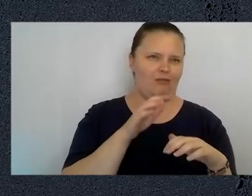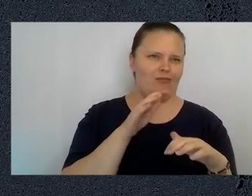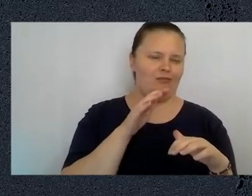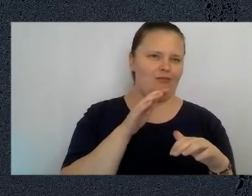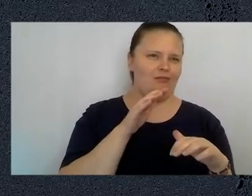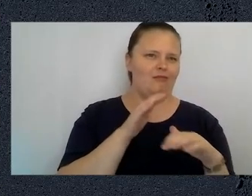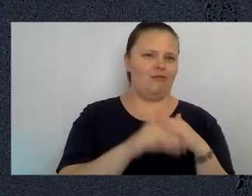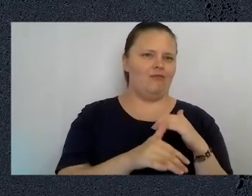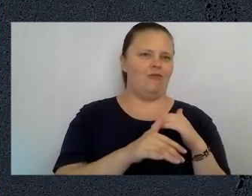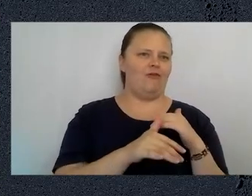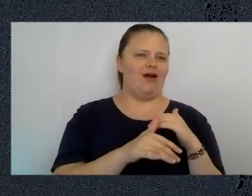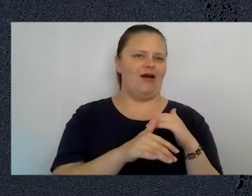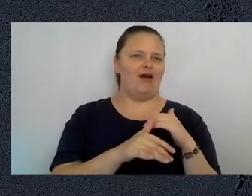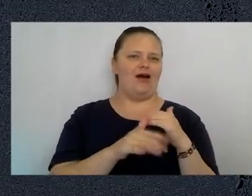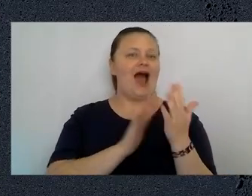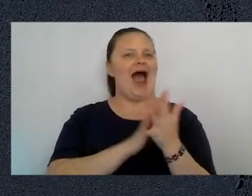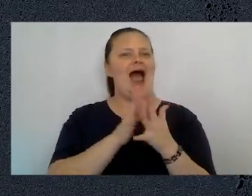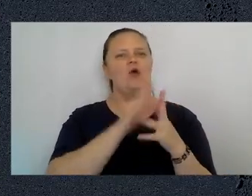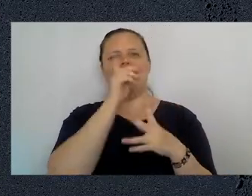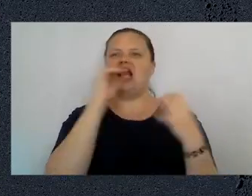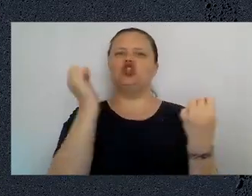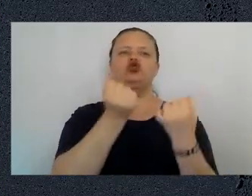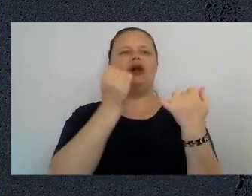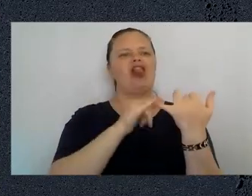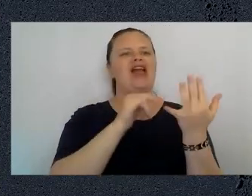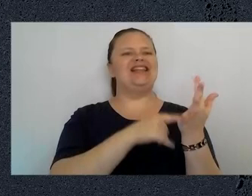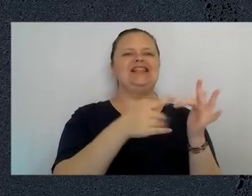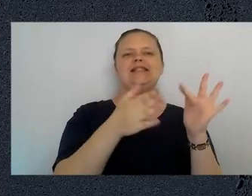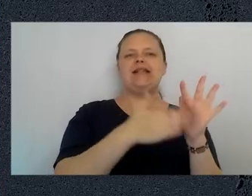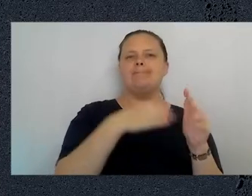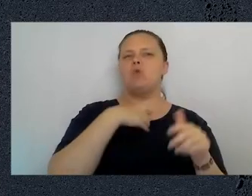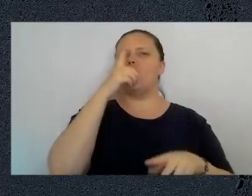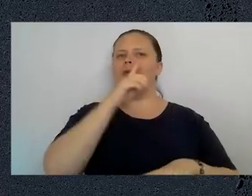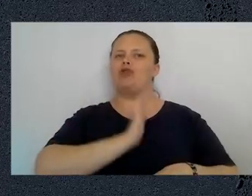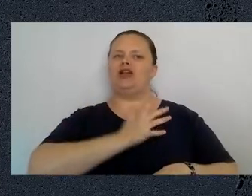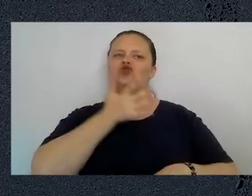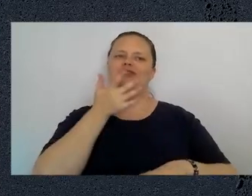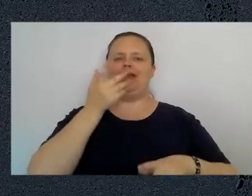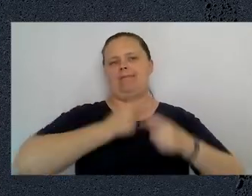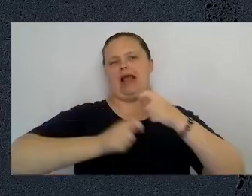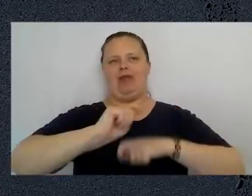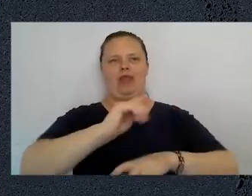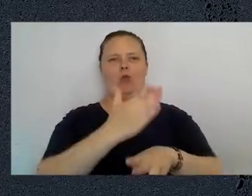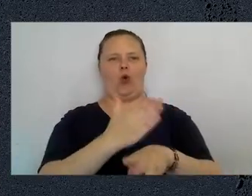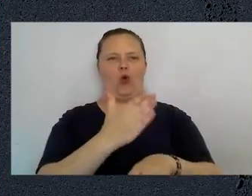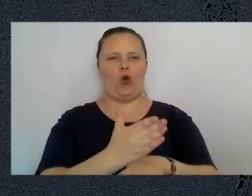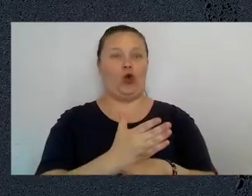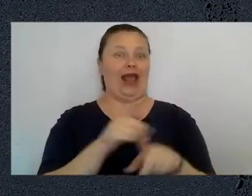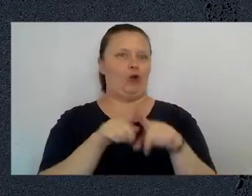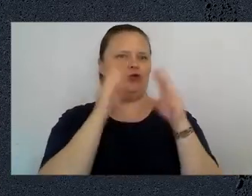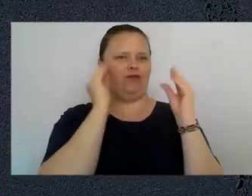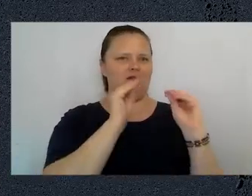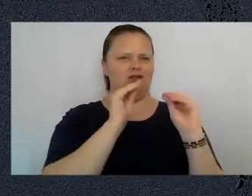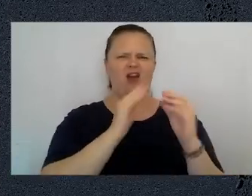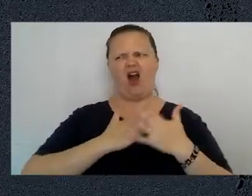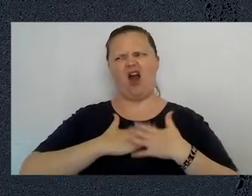we can strengthen STEM workforce and take it further through education. I love that. That's really about building